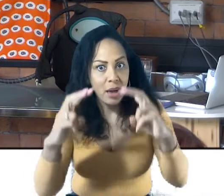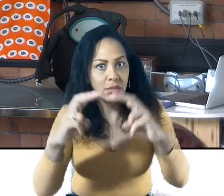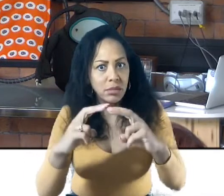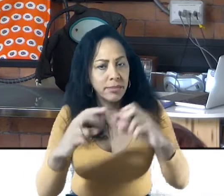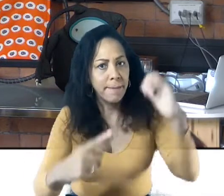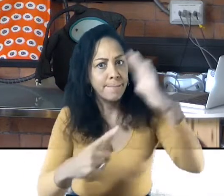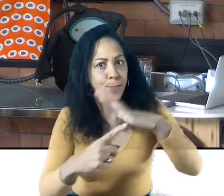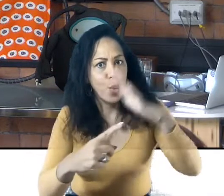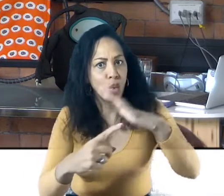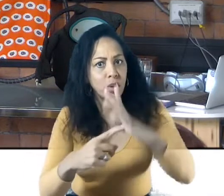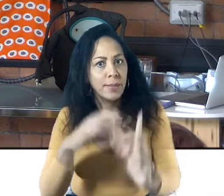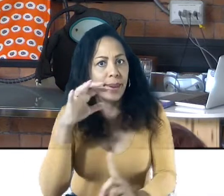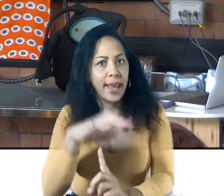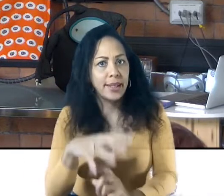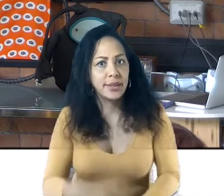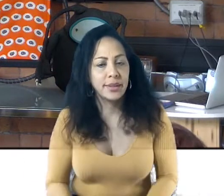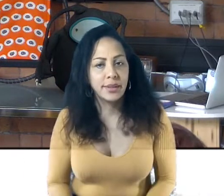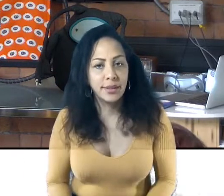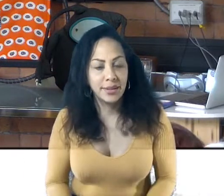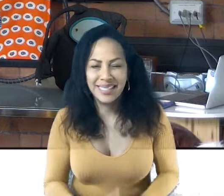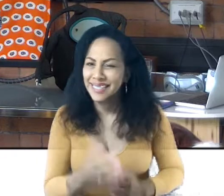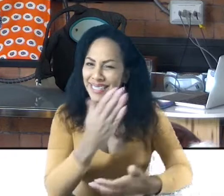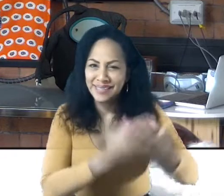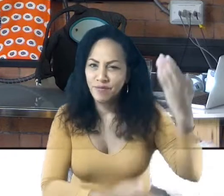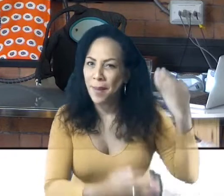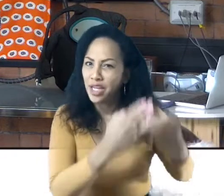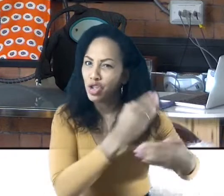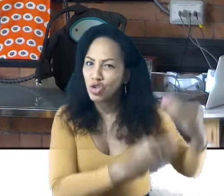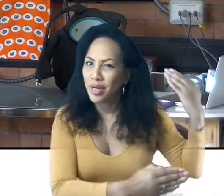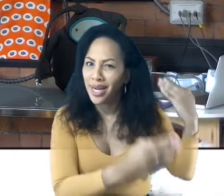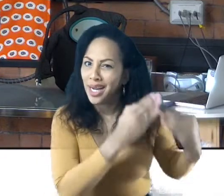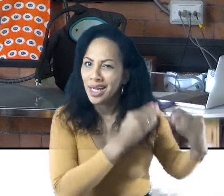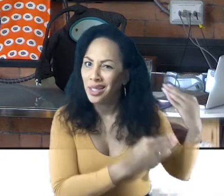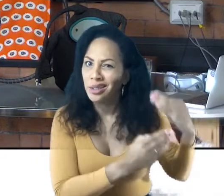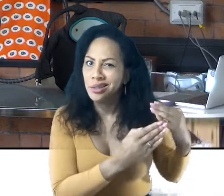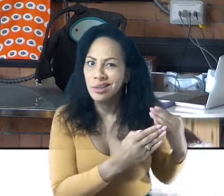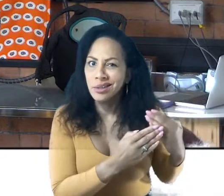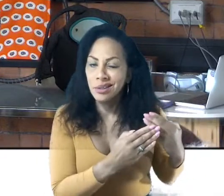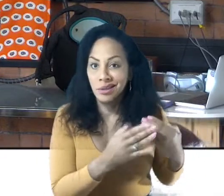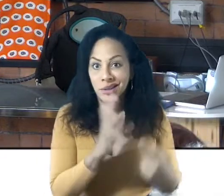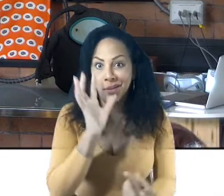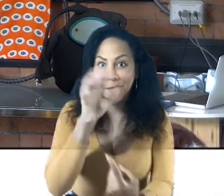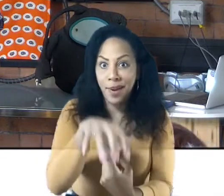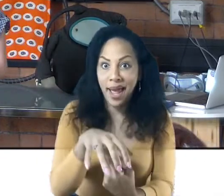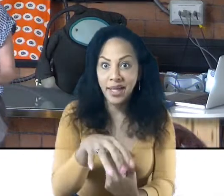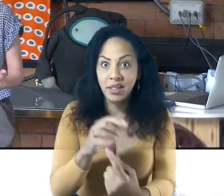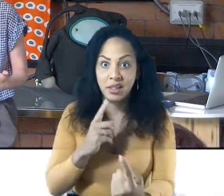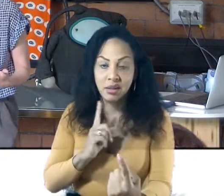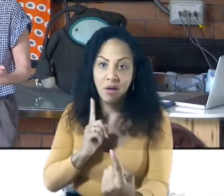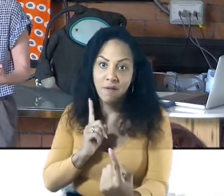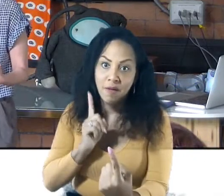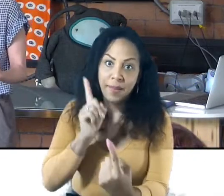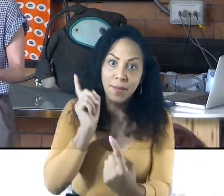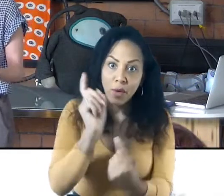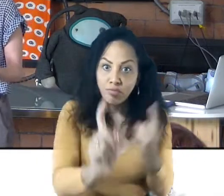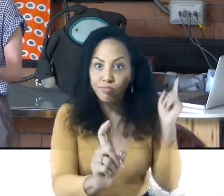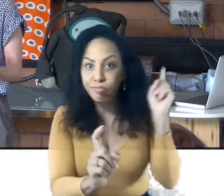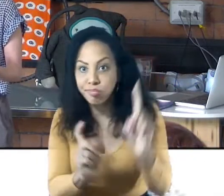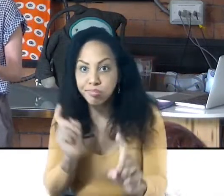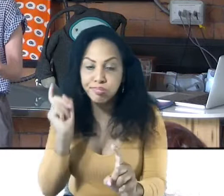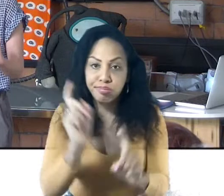place historically. As I said, it's a place of pilgrimage, and I love this idea that.